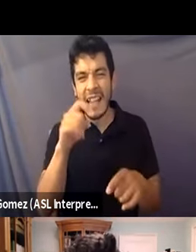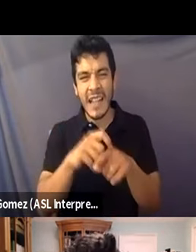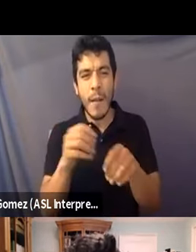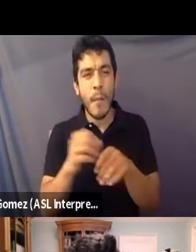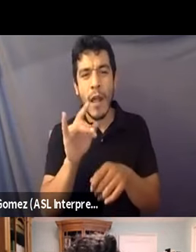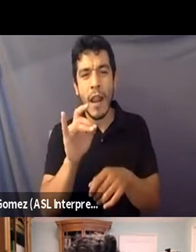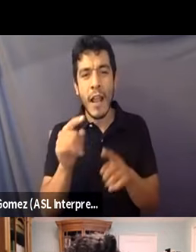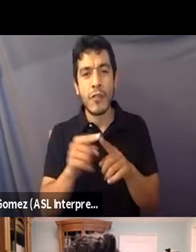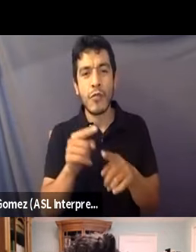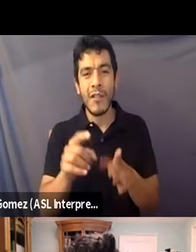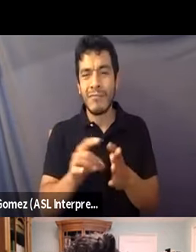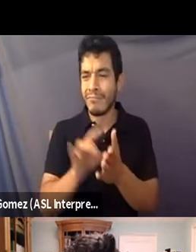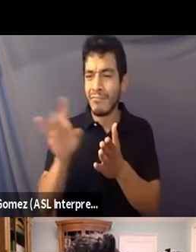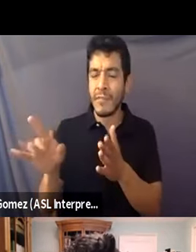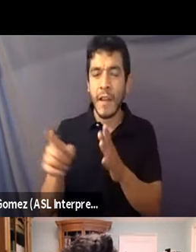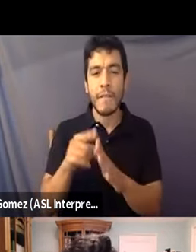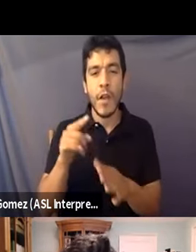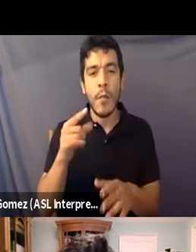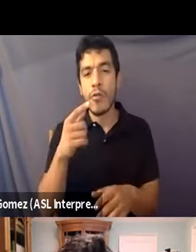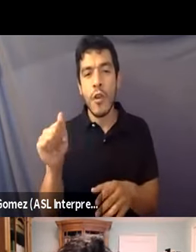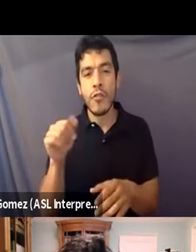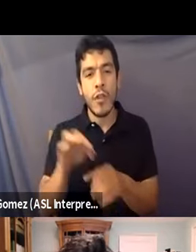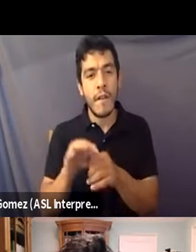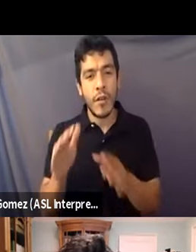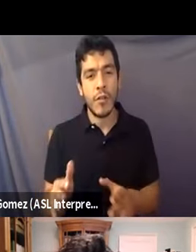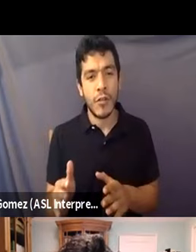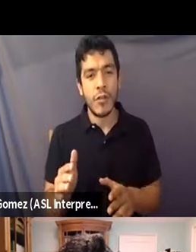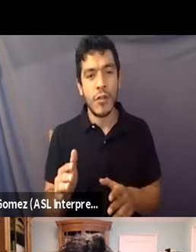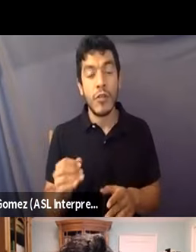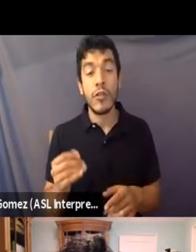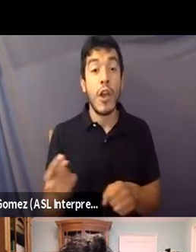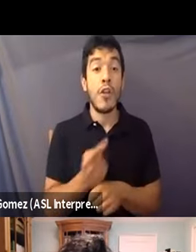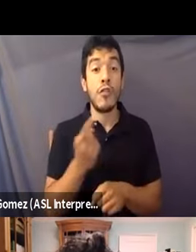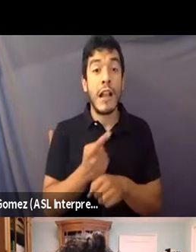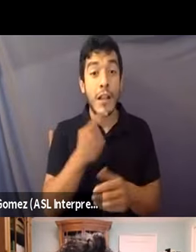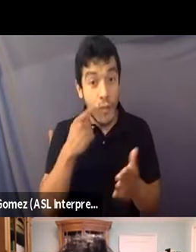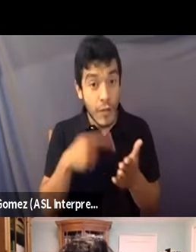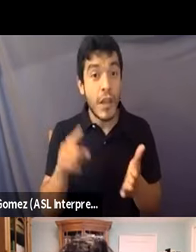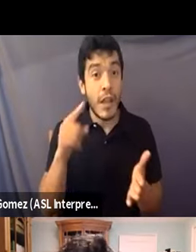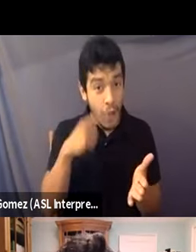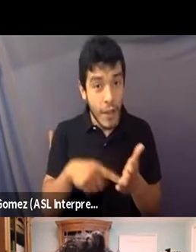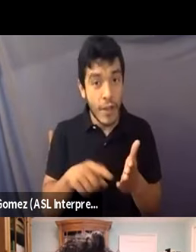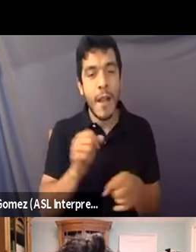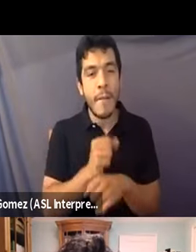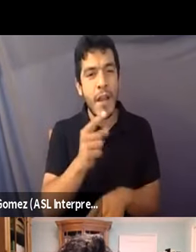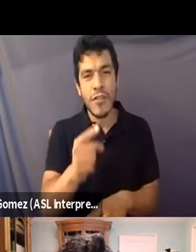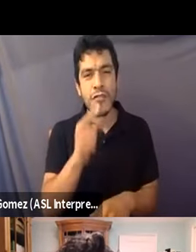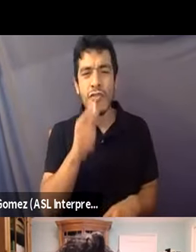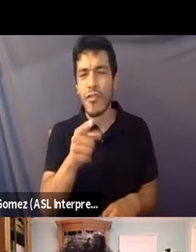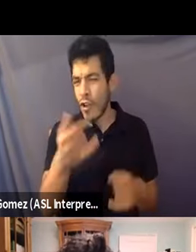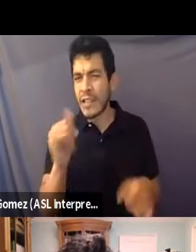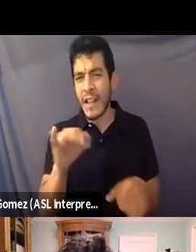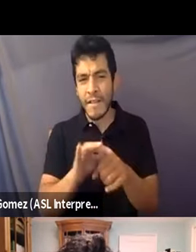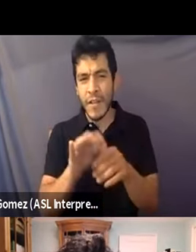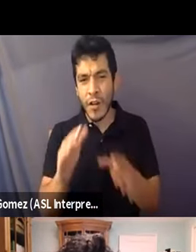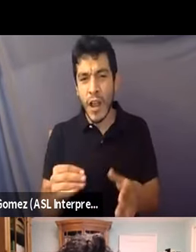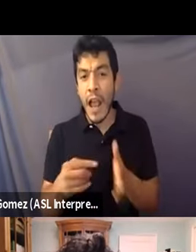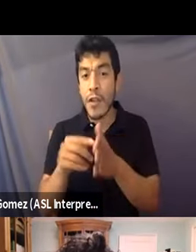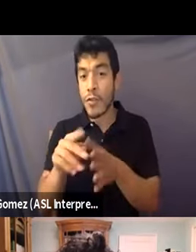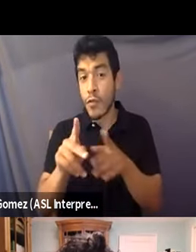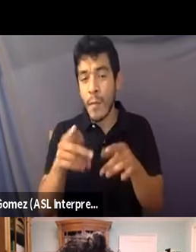Georgia's voter rolls. So getting into a regular habit of the regular cadence of checking to make sure that you haven't been purged and showing your people how to check,